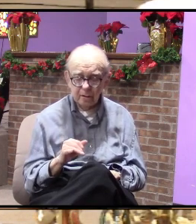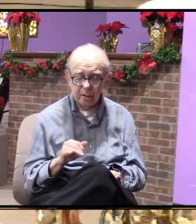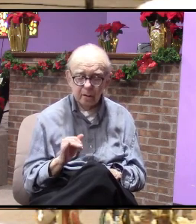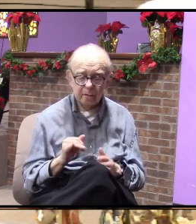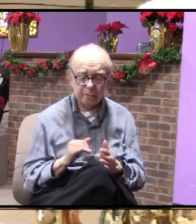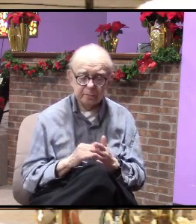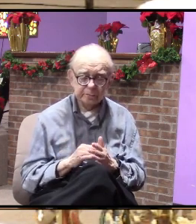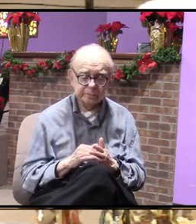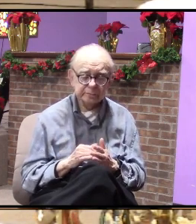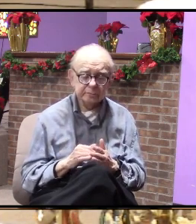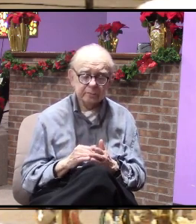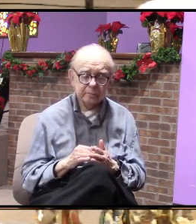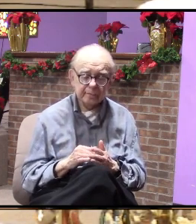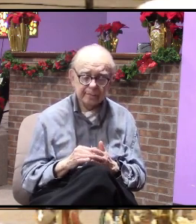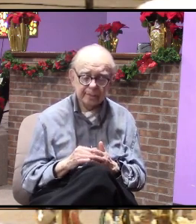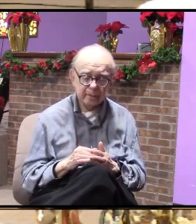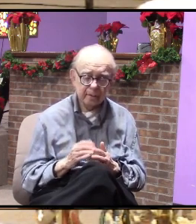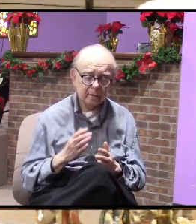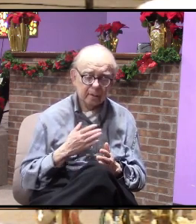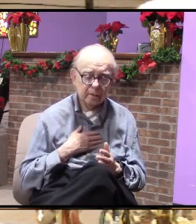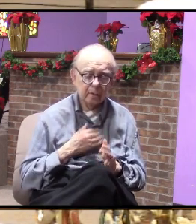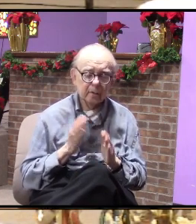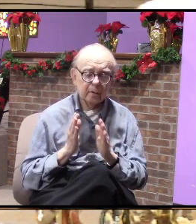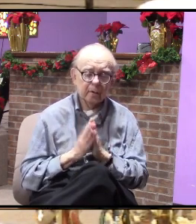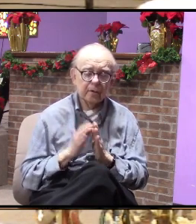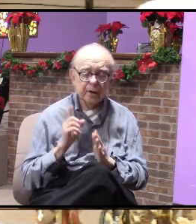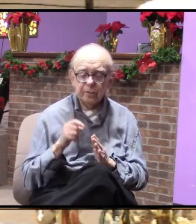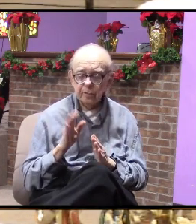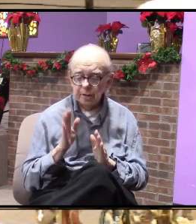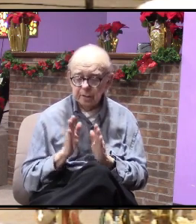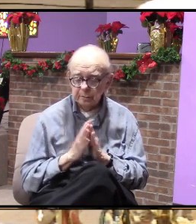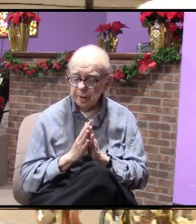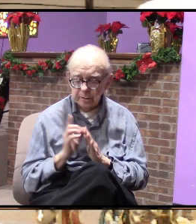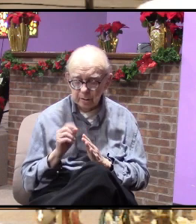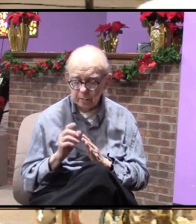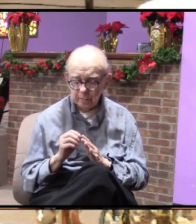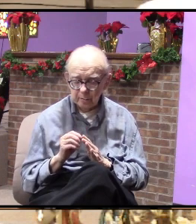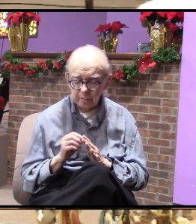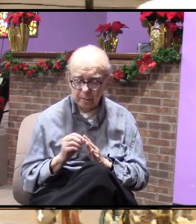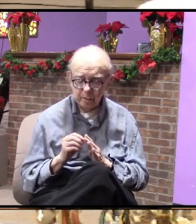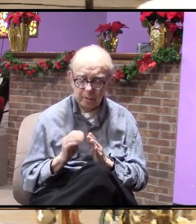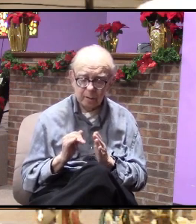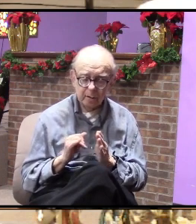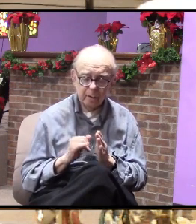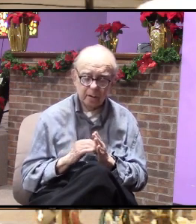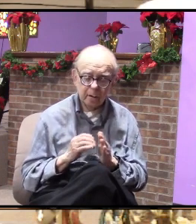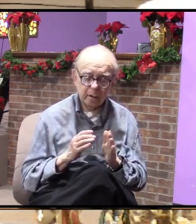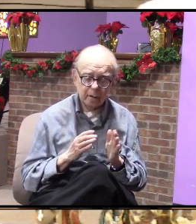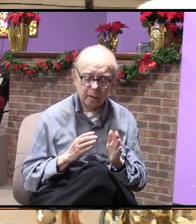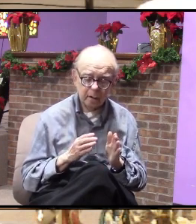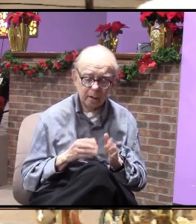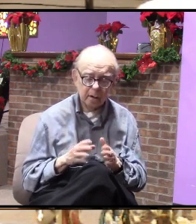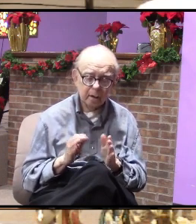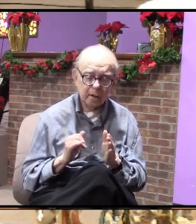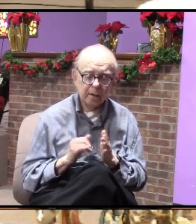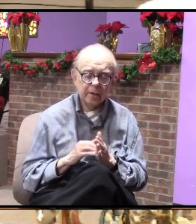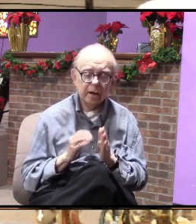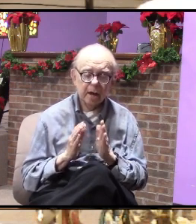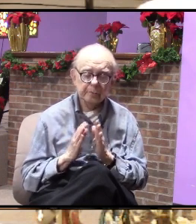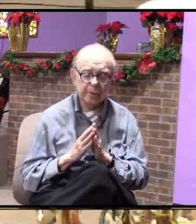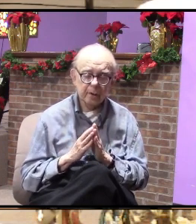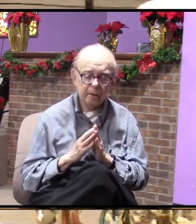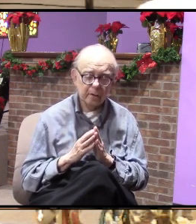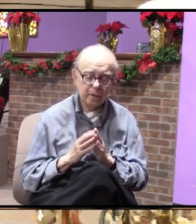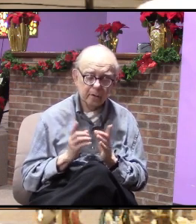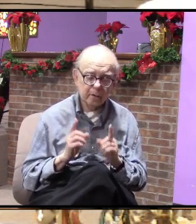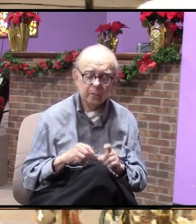This isn't my prayer that you need to pray. This is the pattern in which I pray in. And